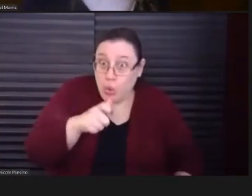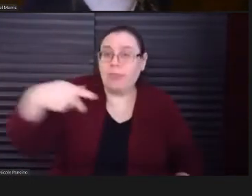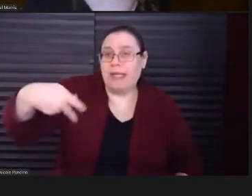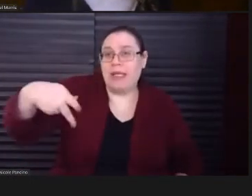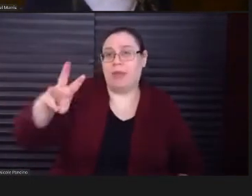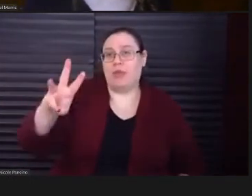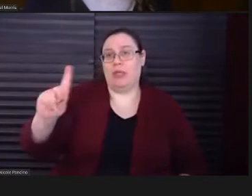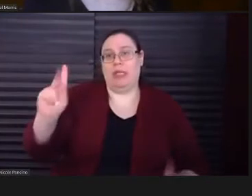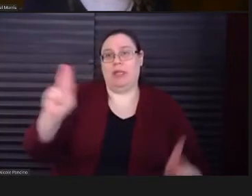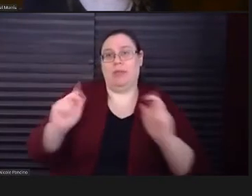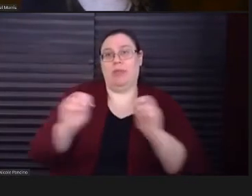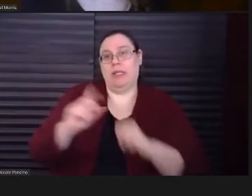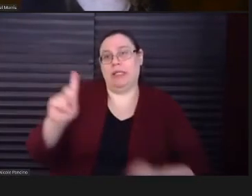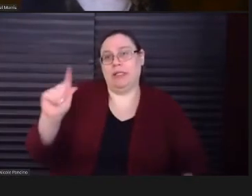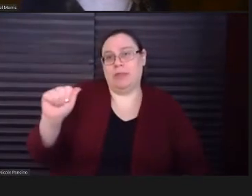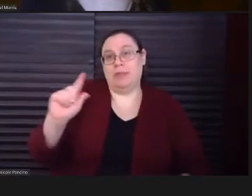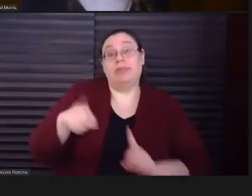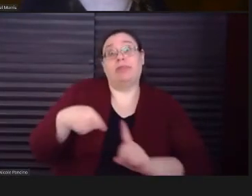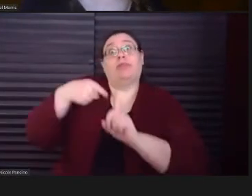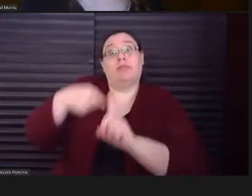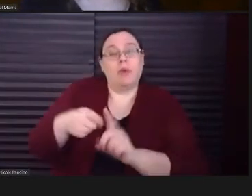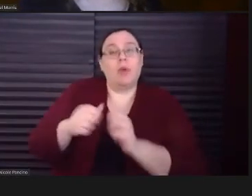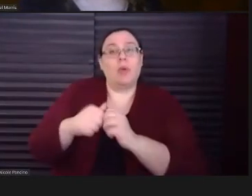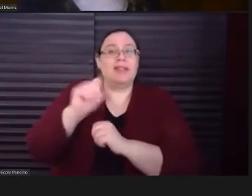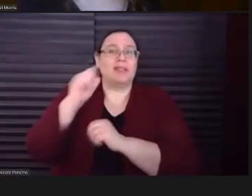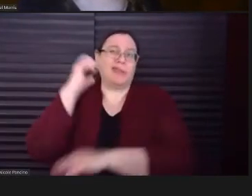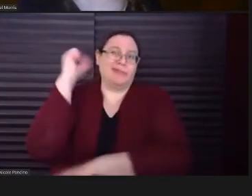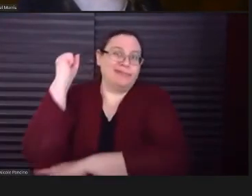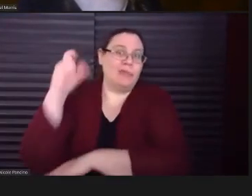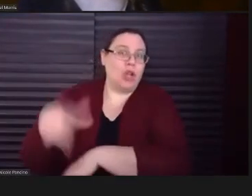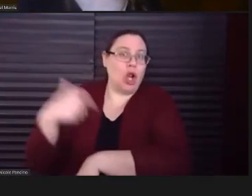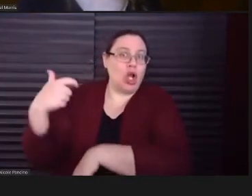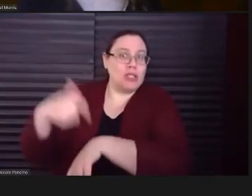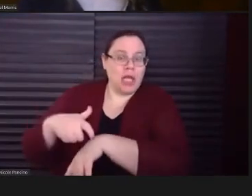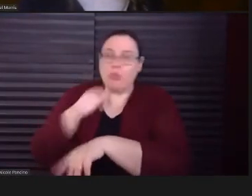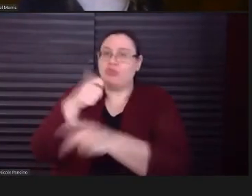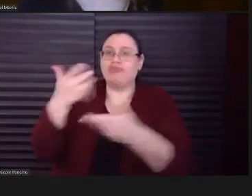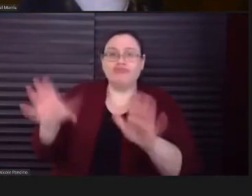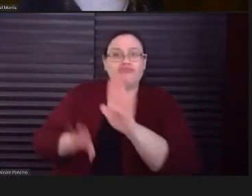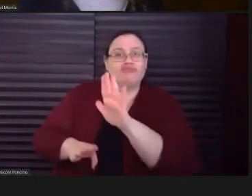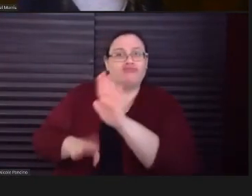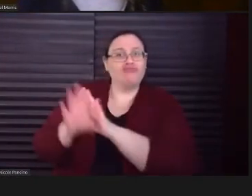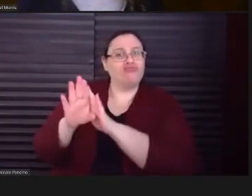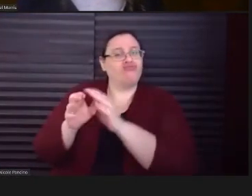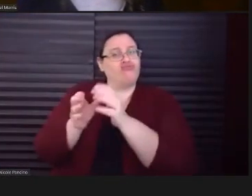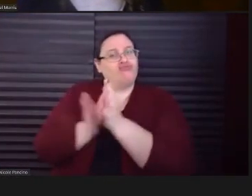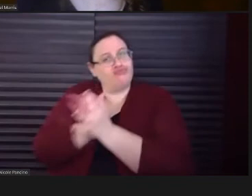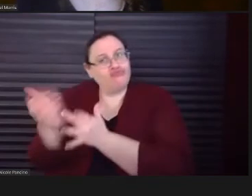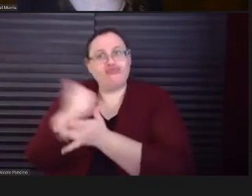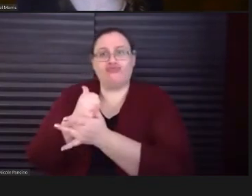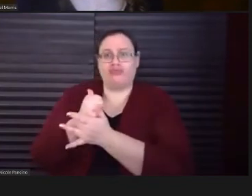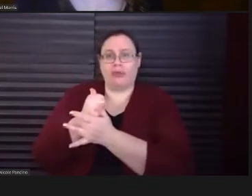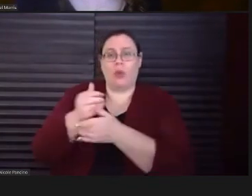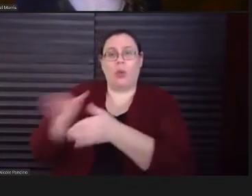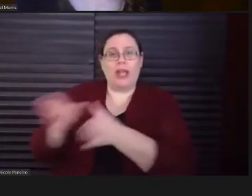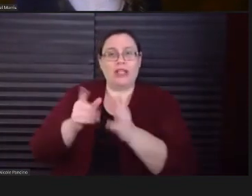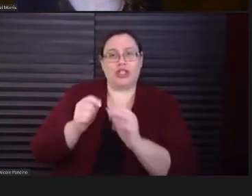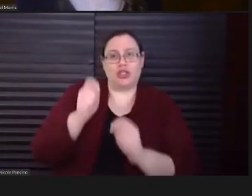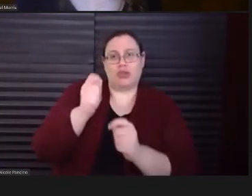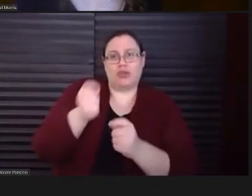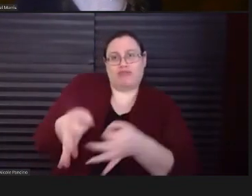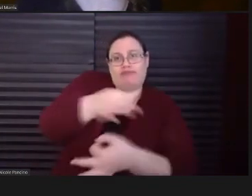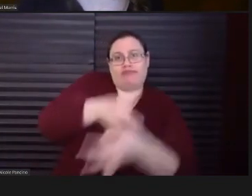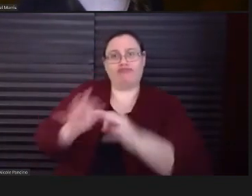and especially people with long-standing disabilities who have developed very robust compensation mechanisms. When